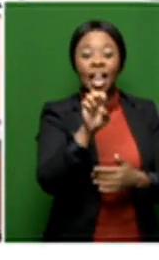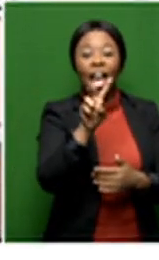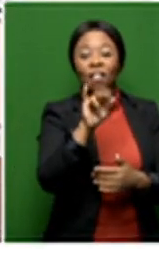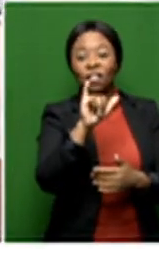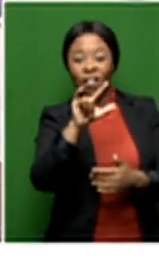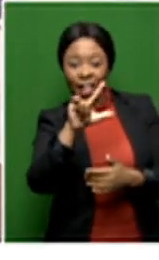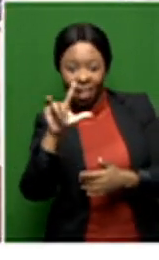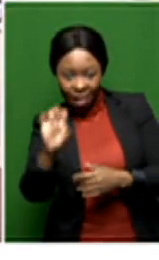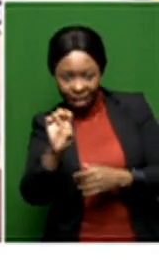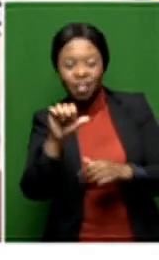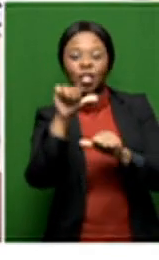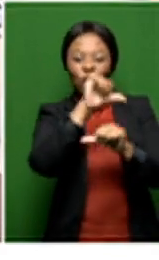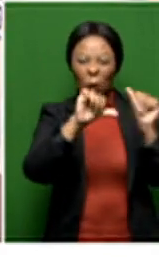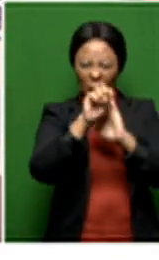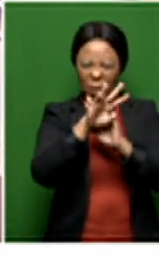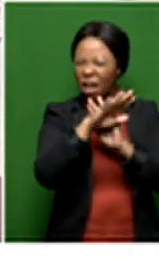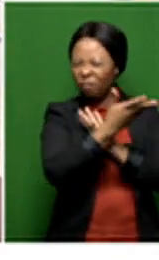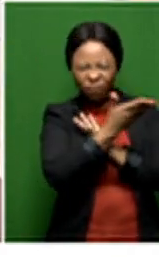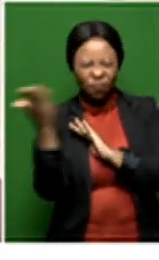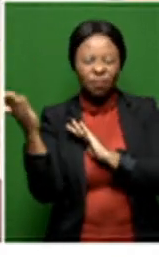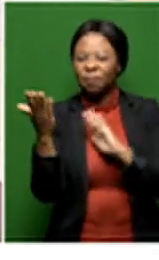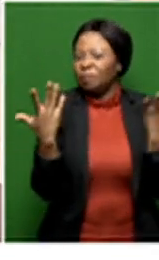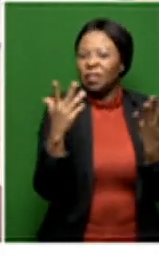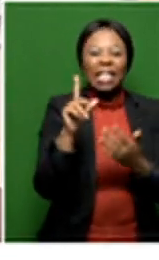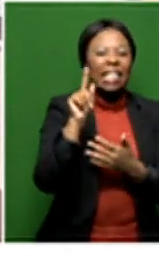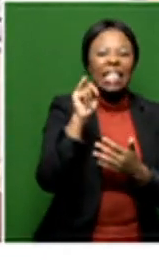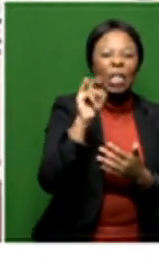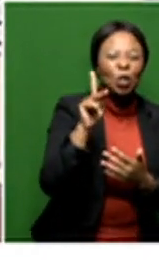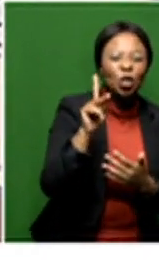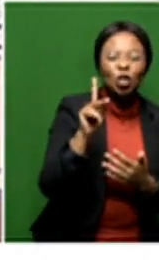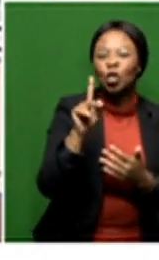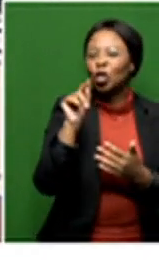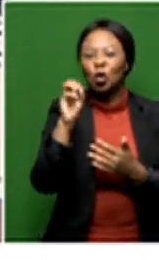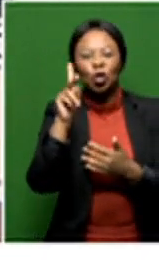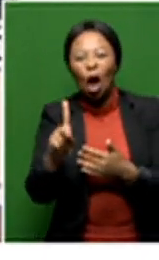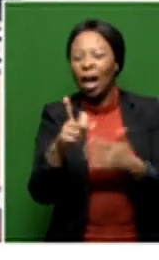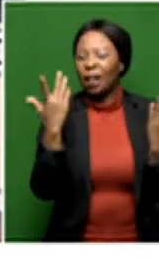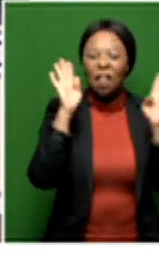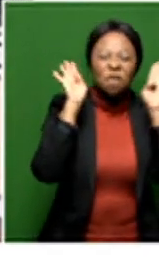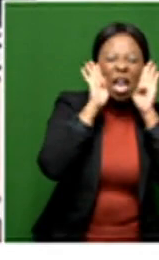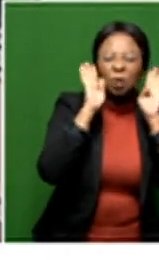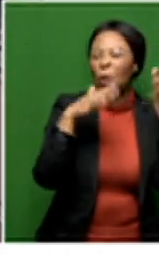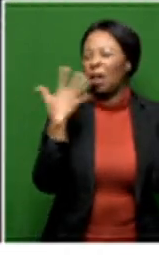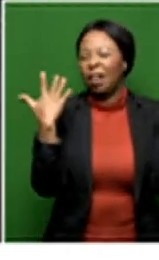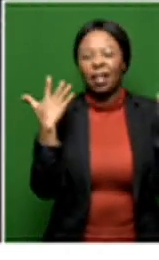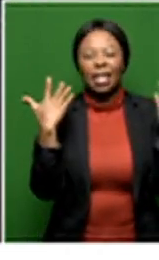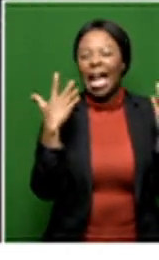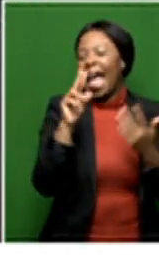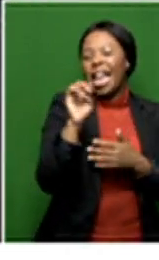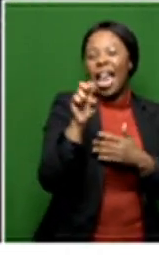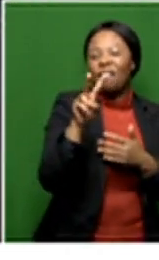across social media. Okay. So wherever you go, TikTok, Facebook, wherever, Neville D